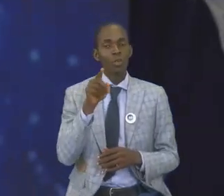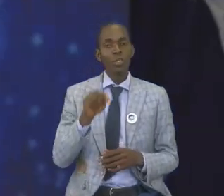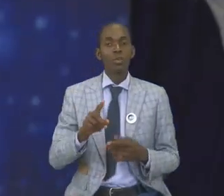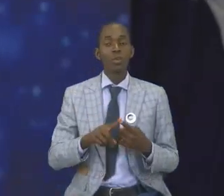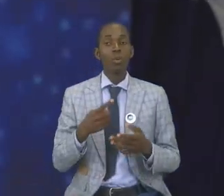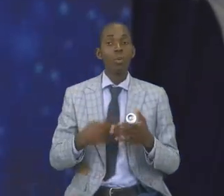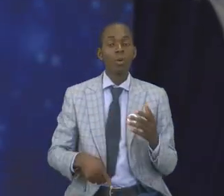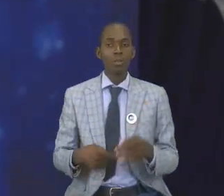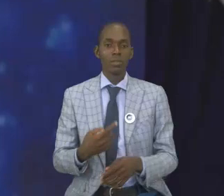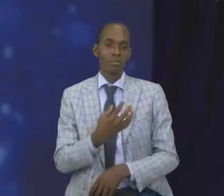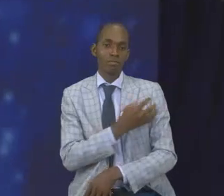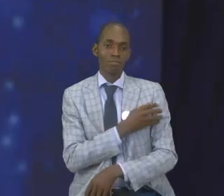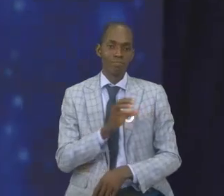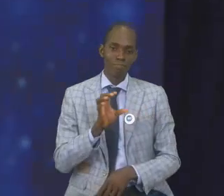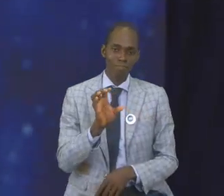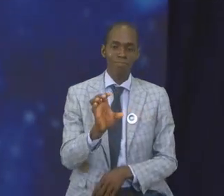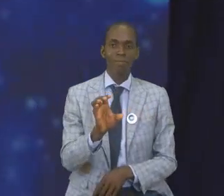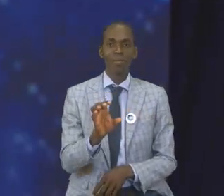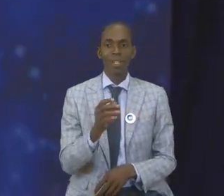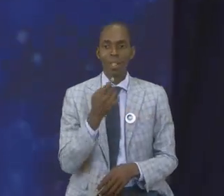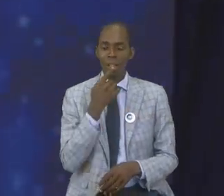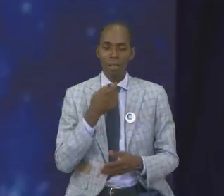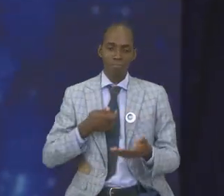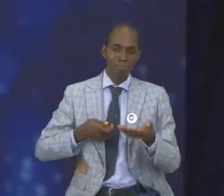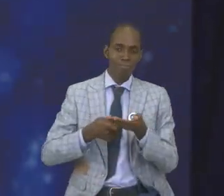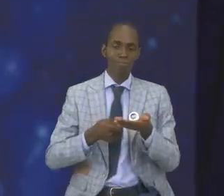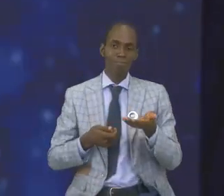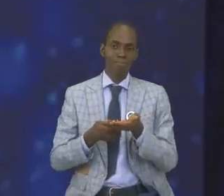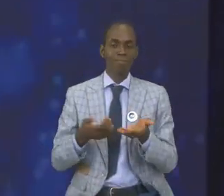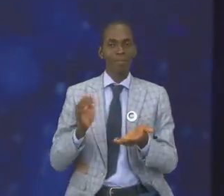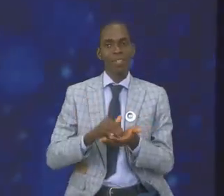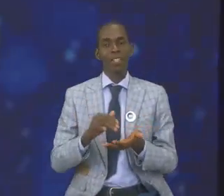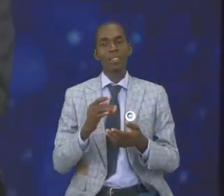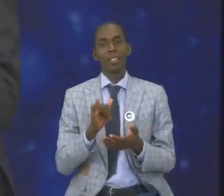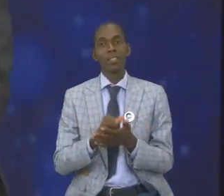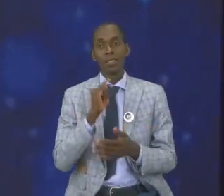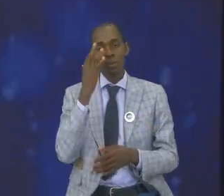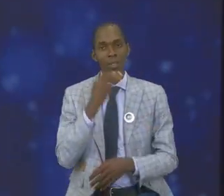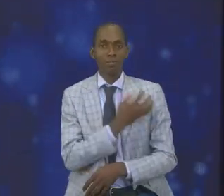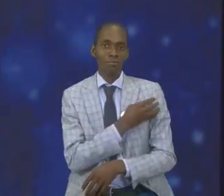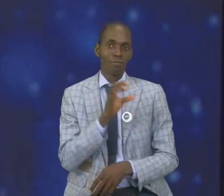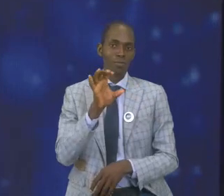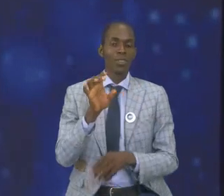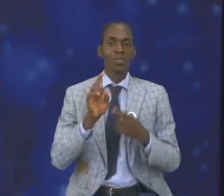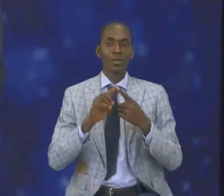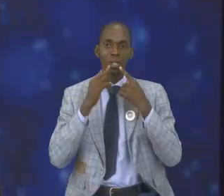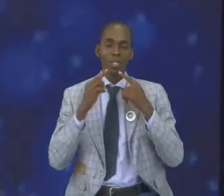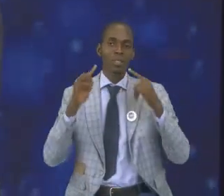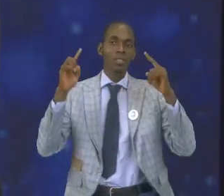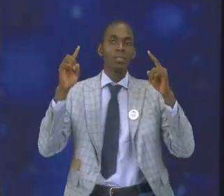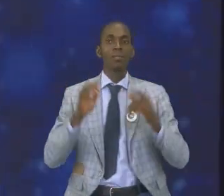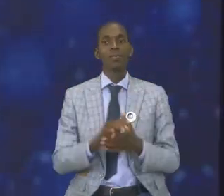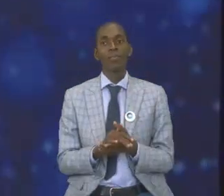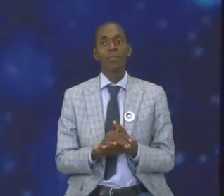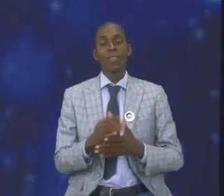it again. Recharged to excel. And so you have to make the effort. And you have